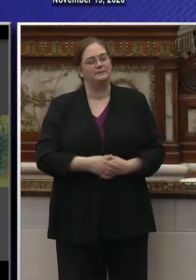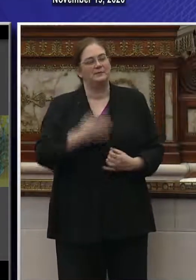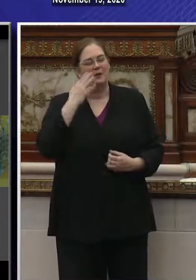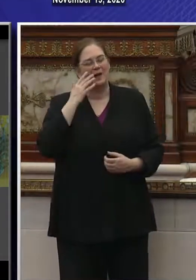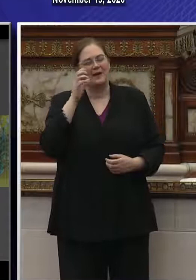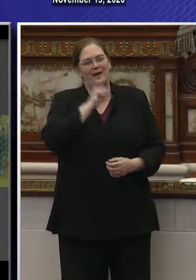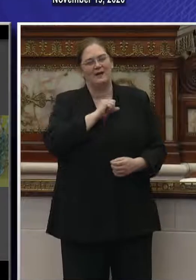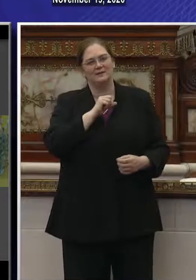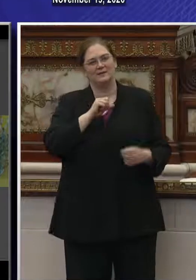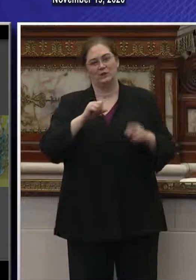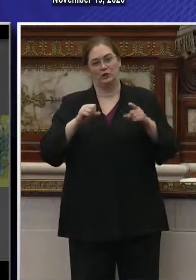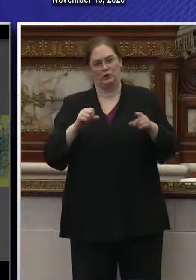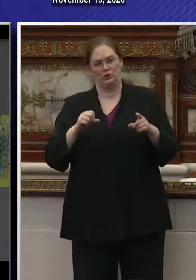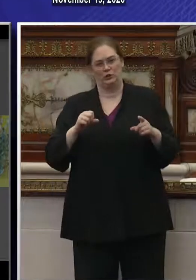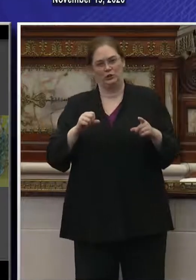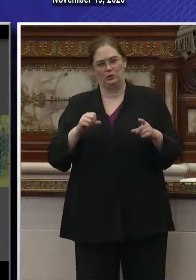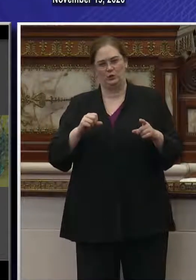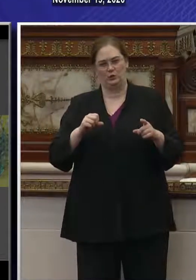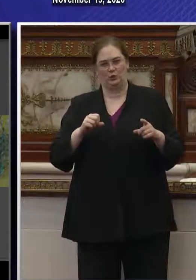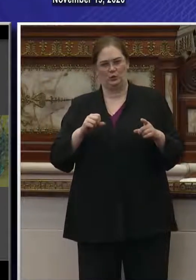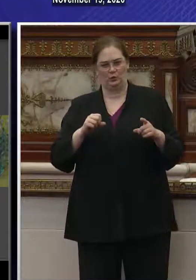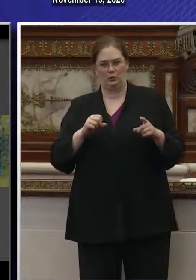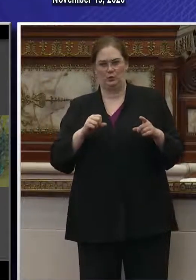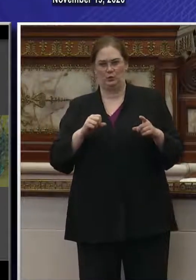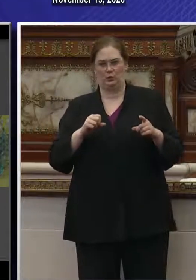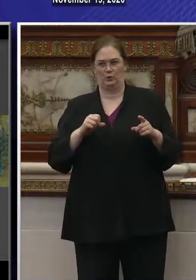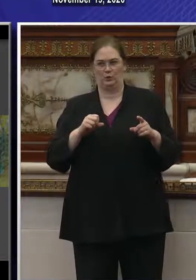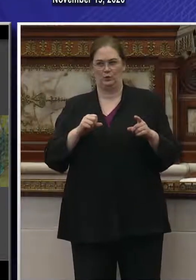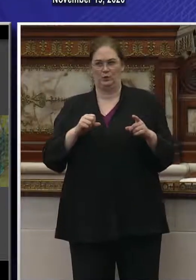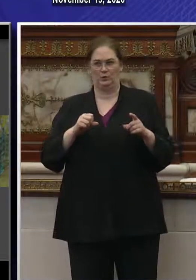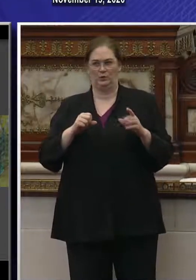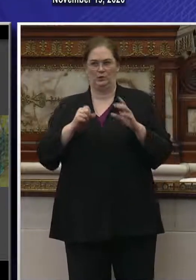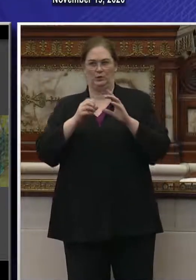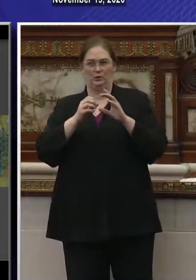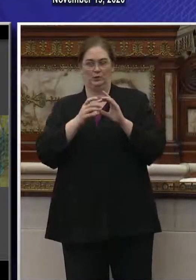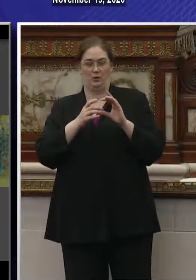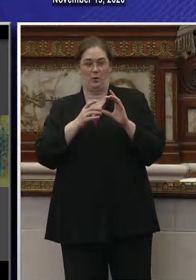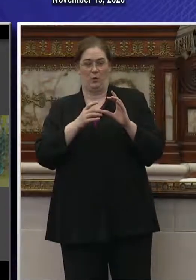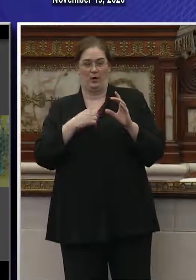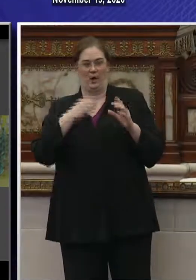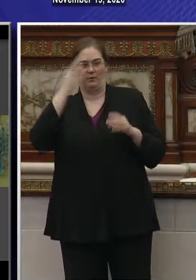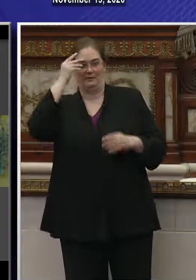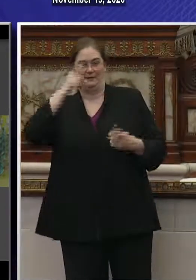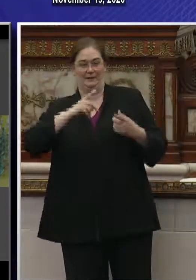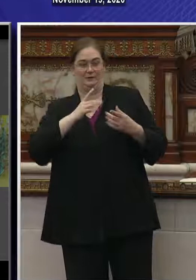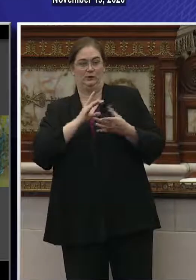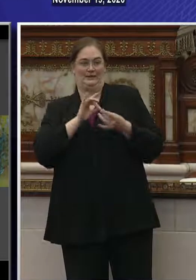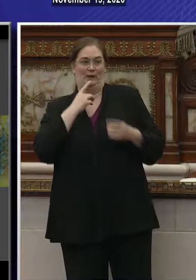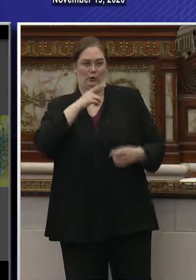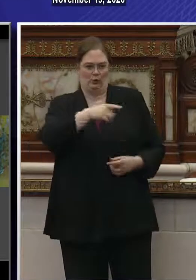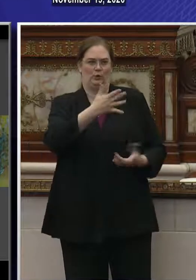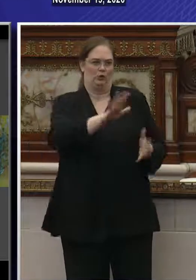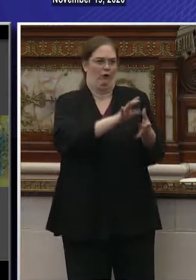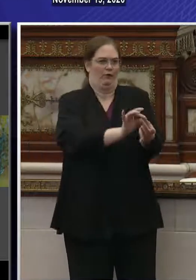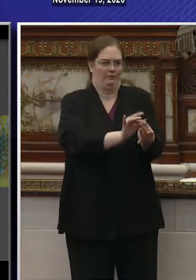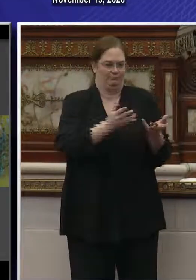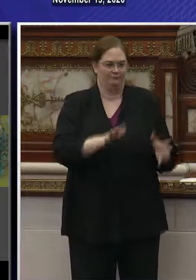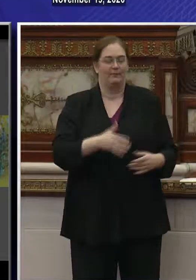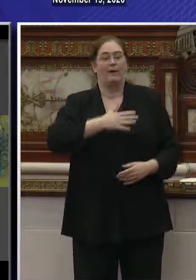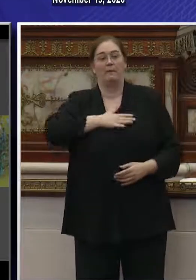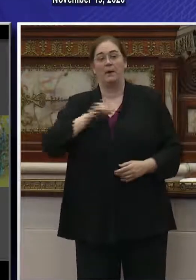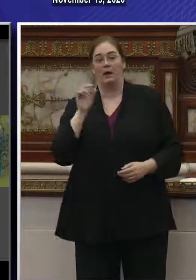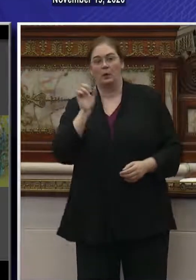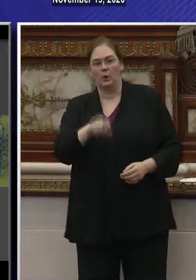I guess you took the words that I had for you out of my mouth. My question